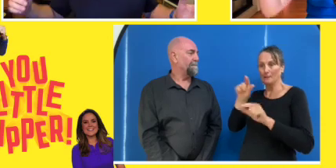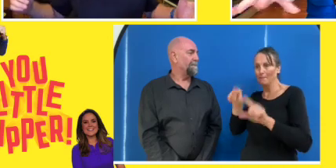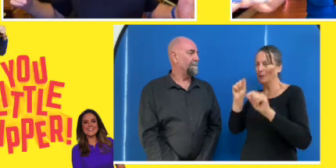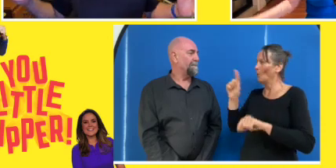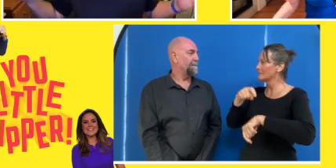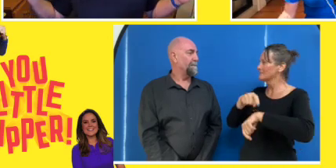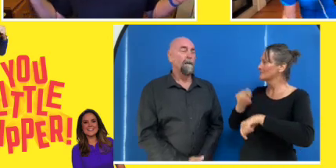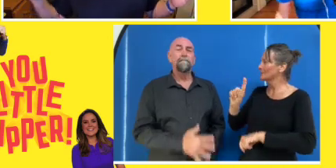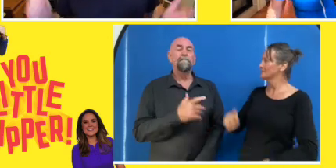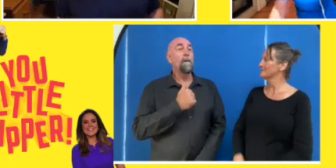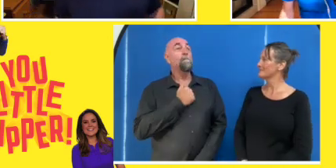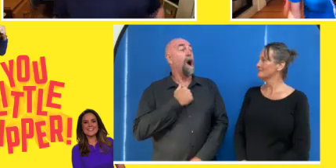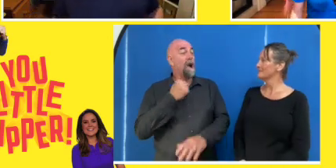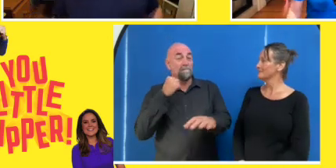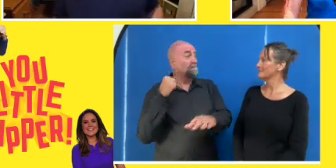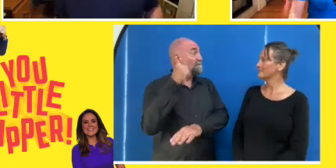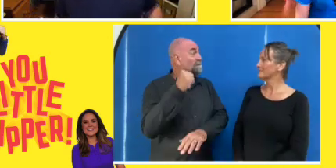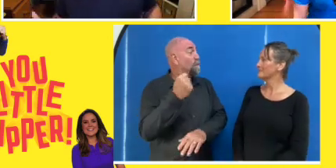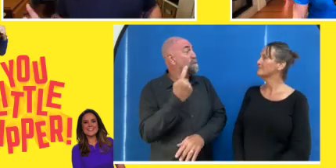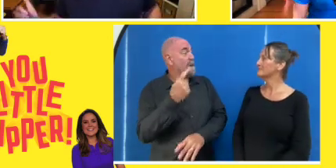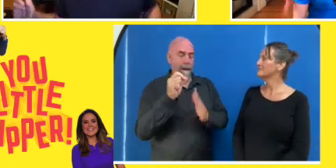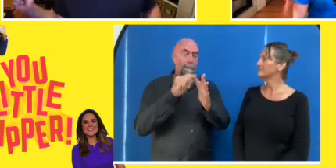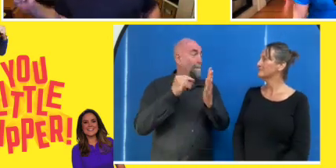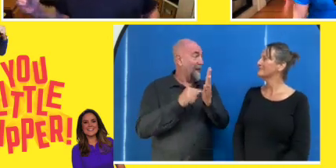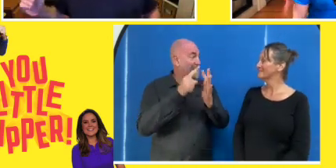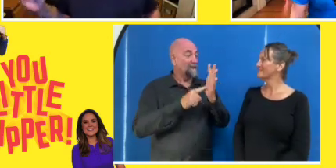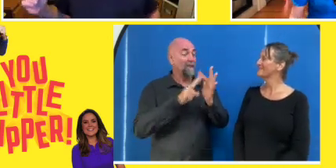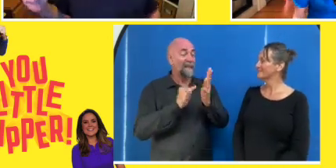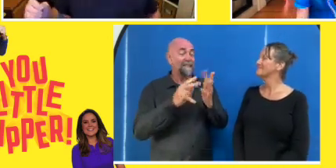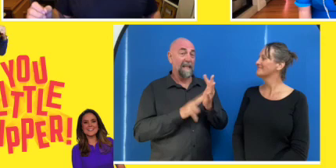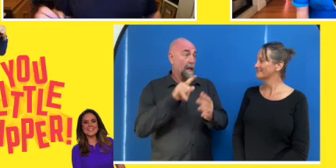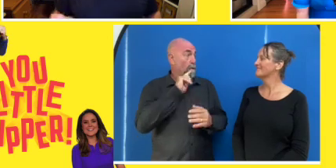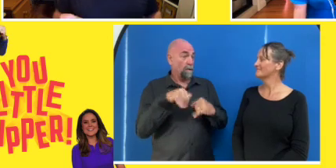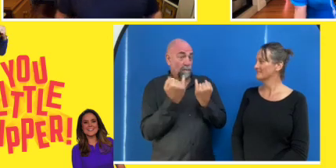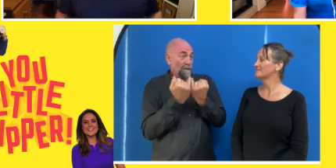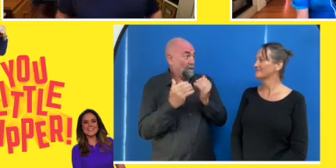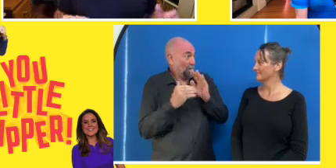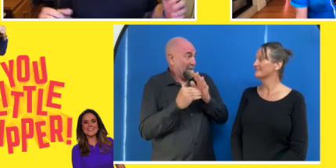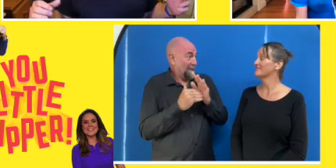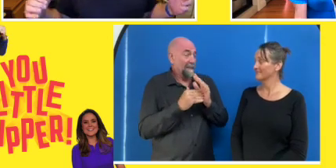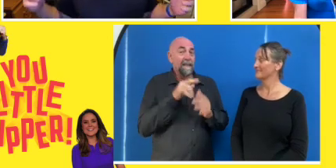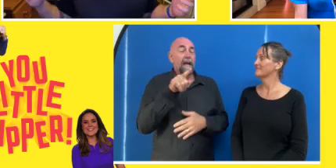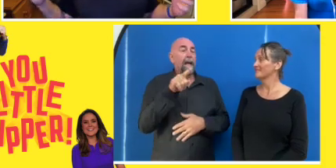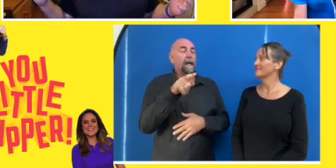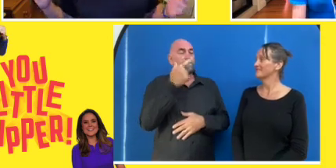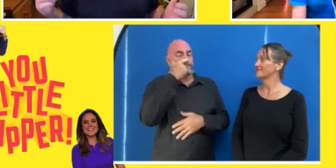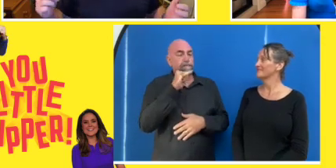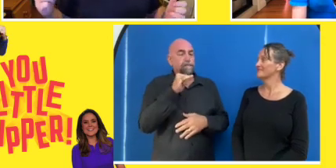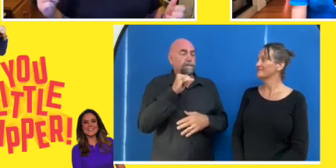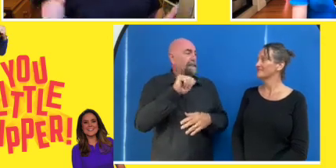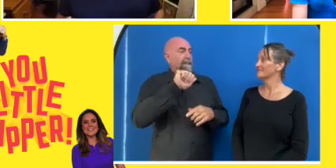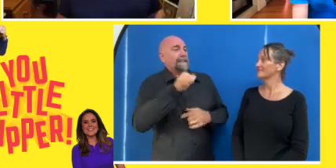What was your You Little Ripper moment? My You Little Ripper moment is Pat Jensen. Seeing him compete again today, and he